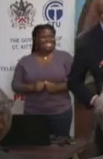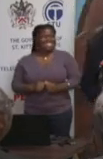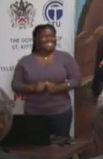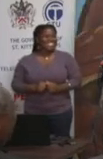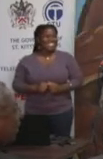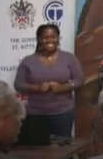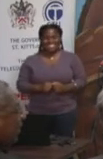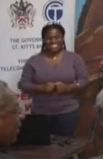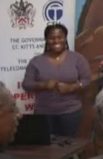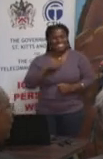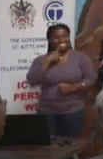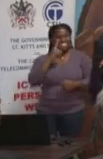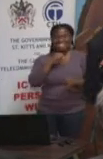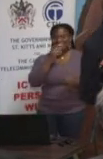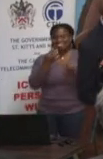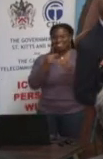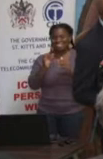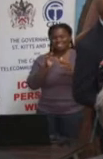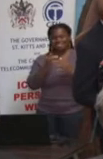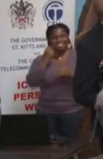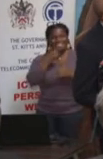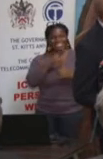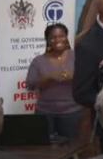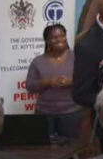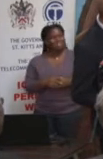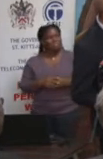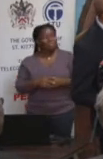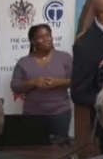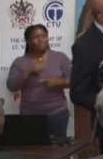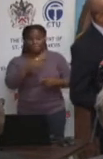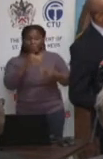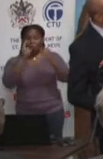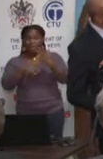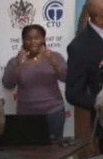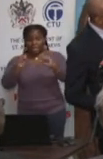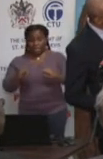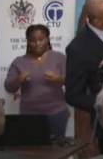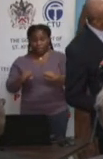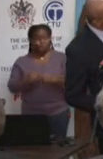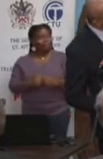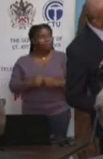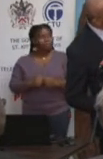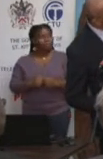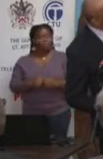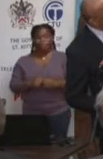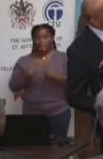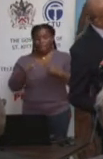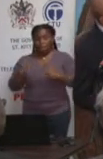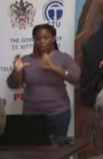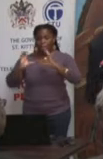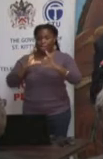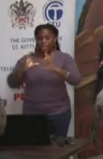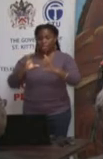to communicate with someone who can hear. The aim is to be able to speak using a sign language. They will then show the